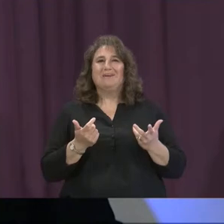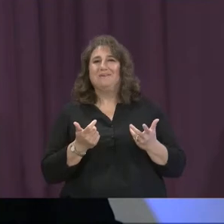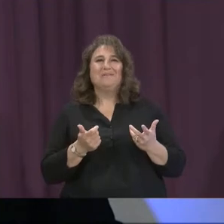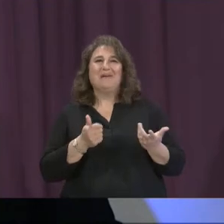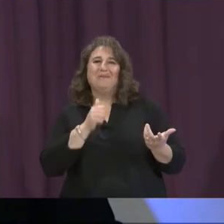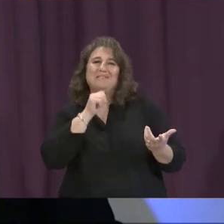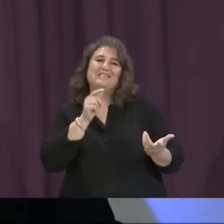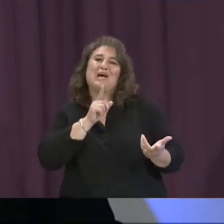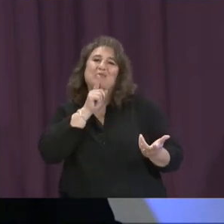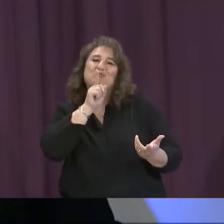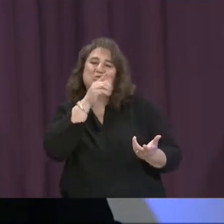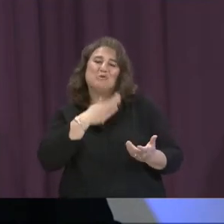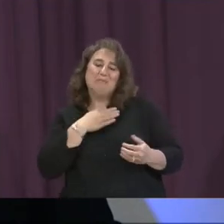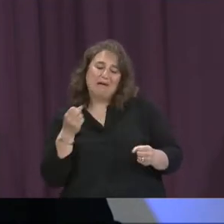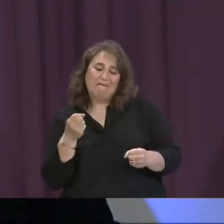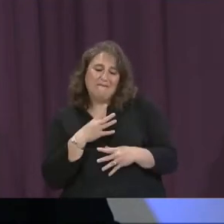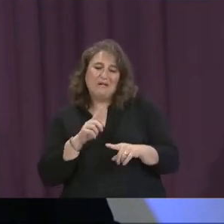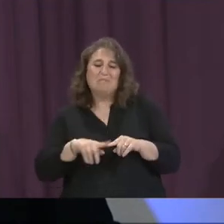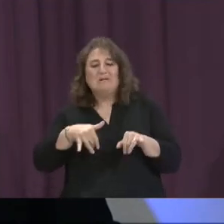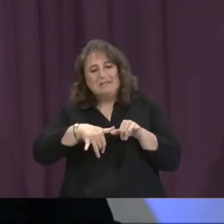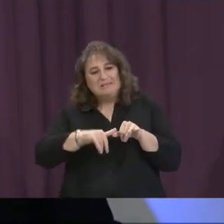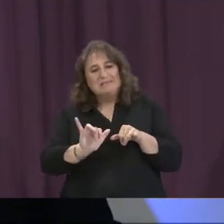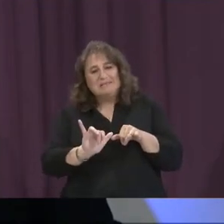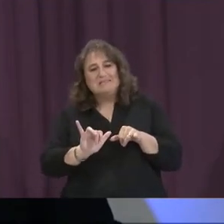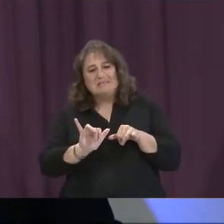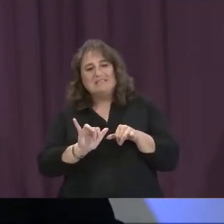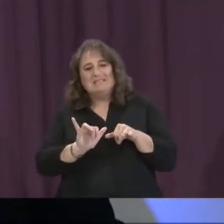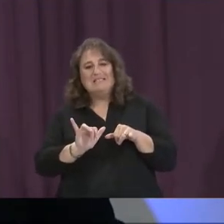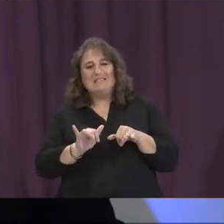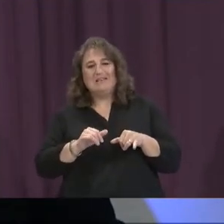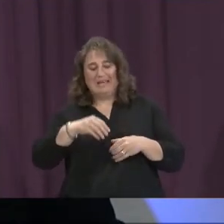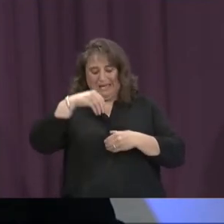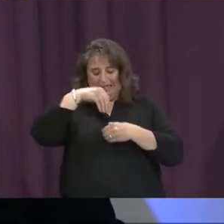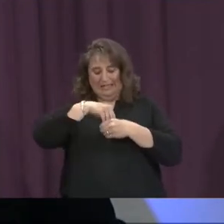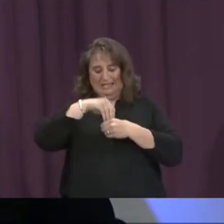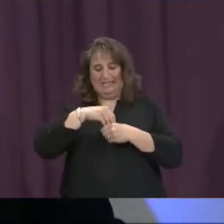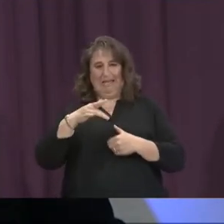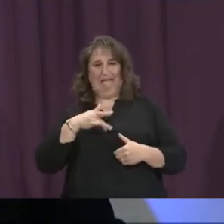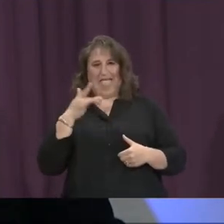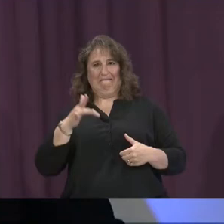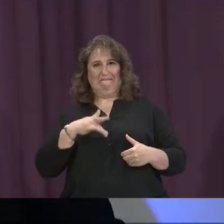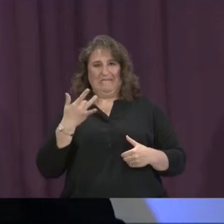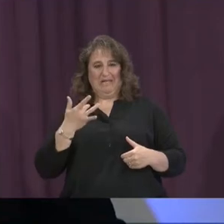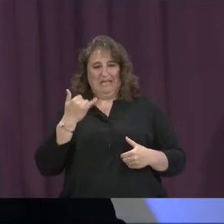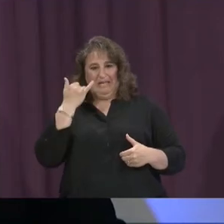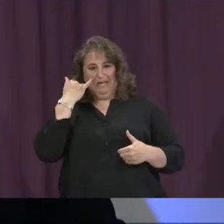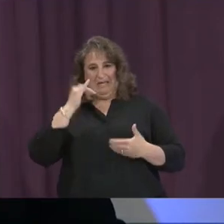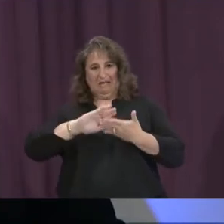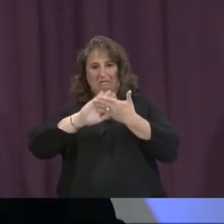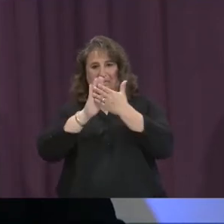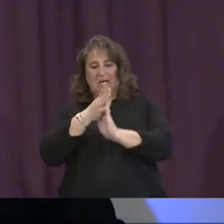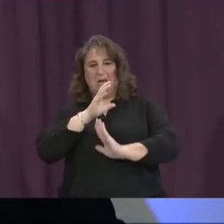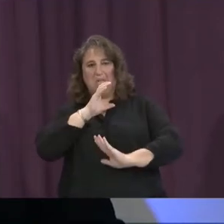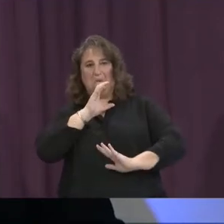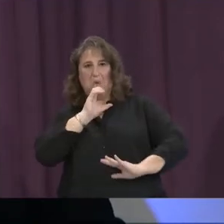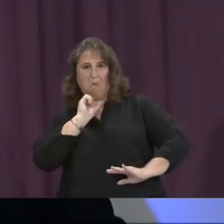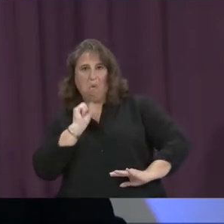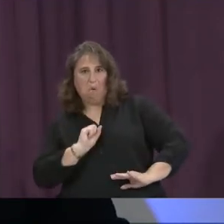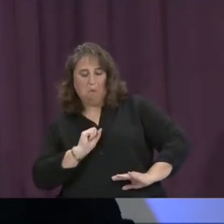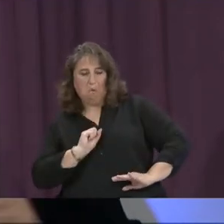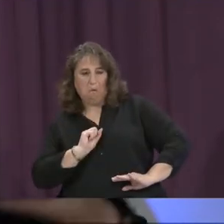but, um, I remember that it, it's just that ingrain. Once you get older, you're, you know,